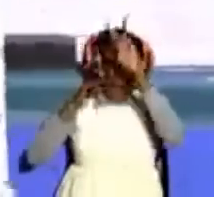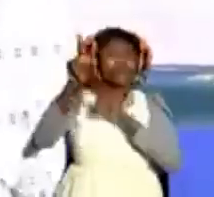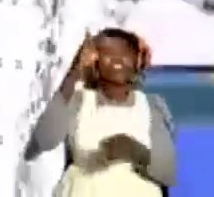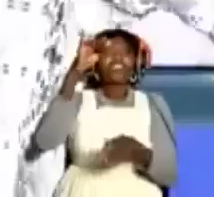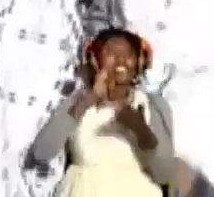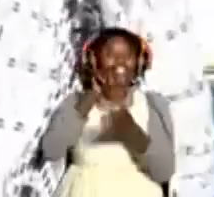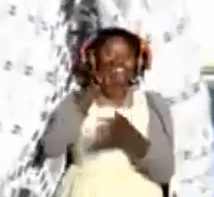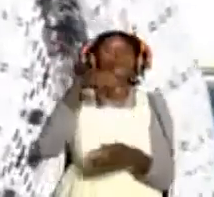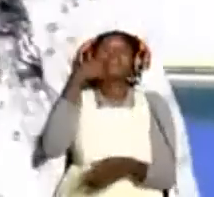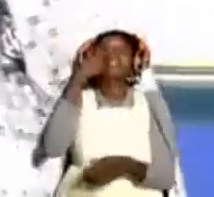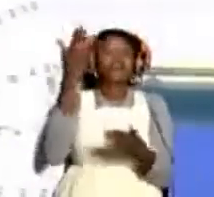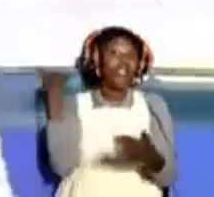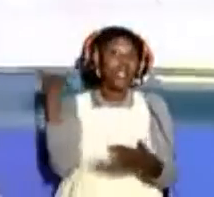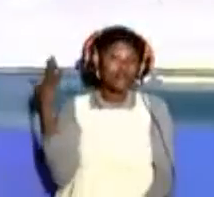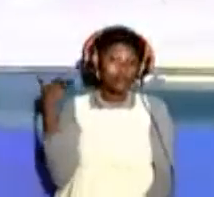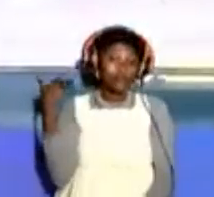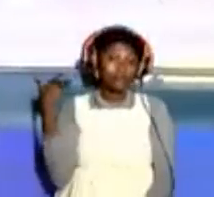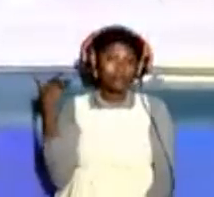that came to pass,